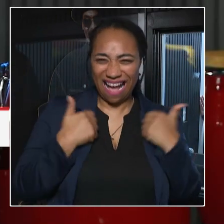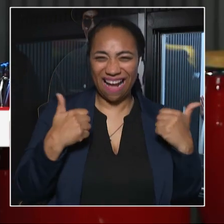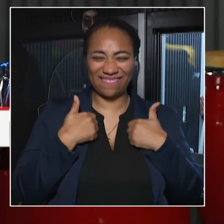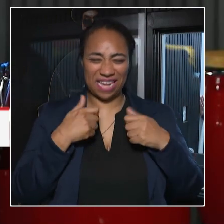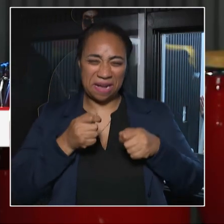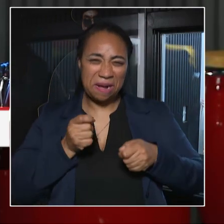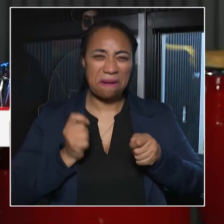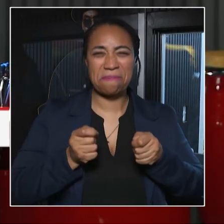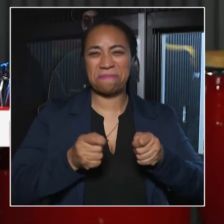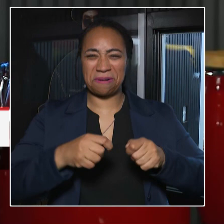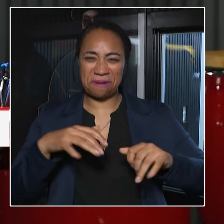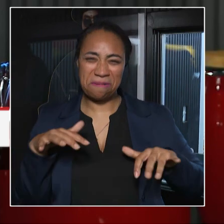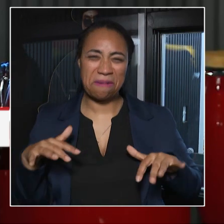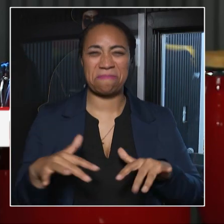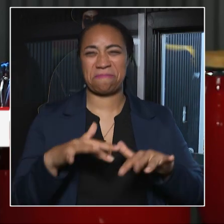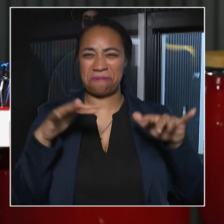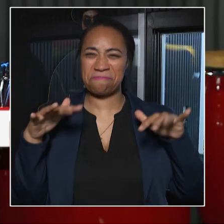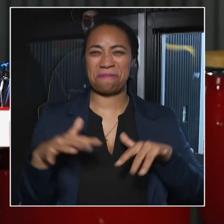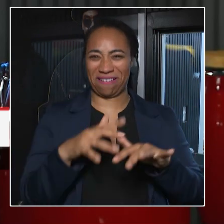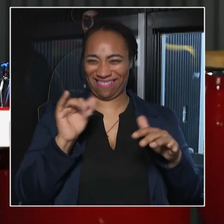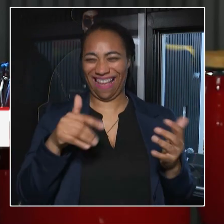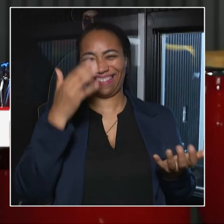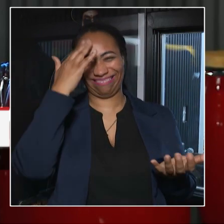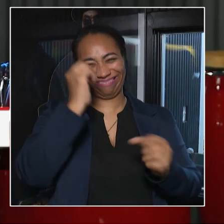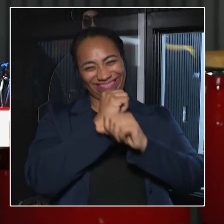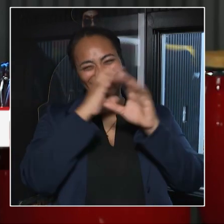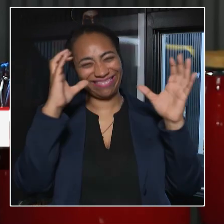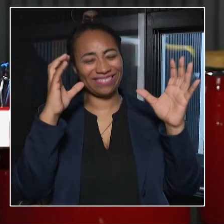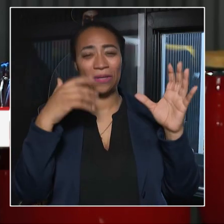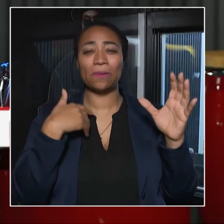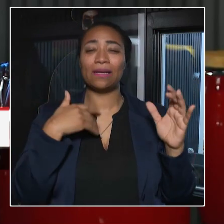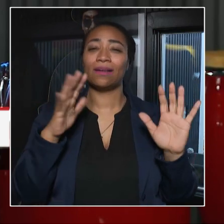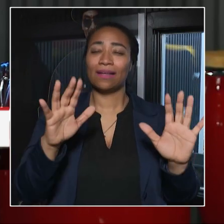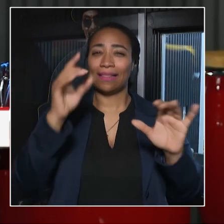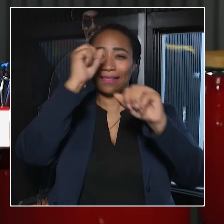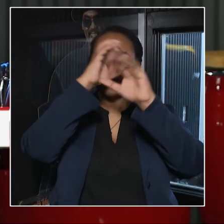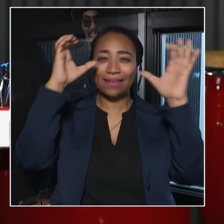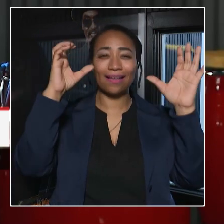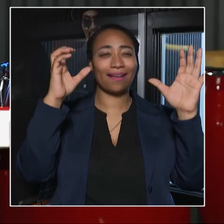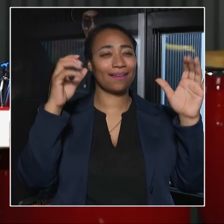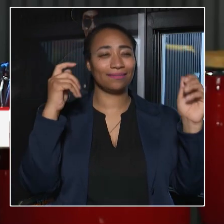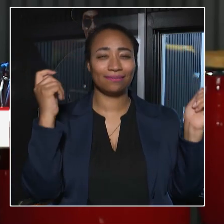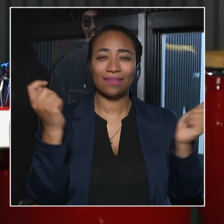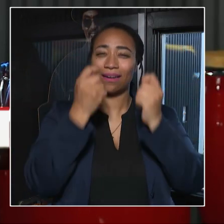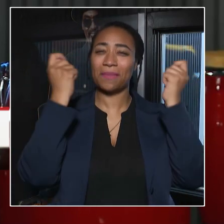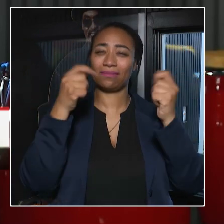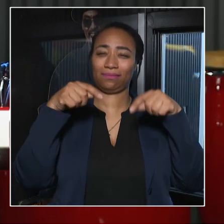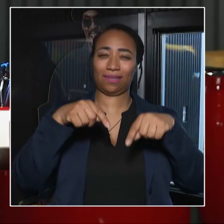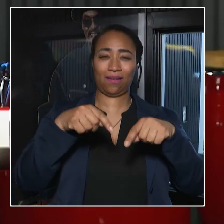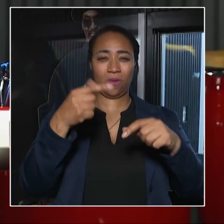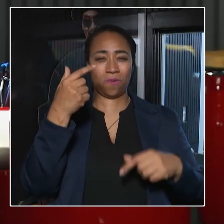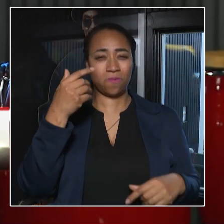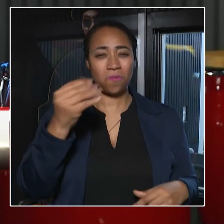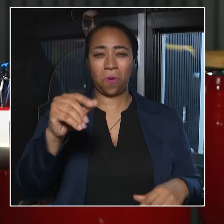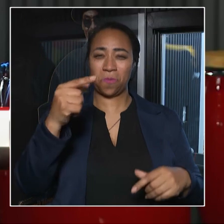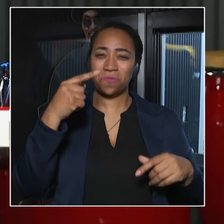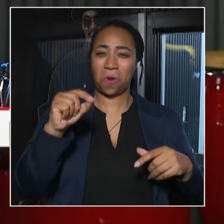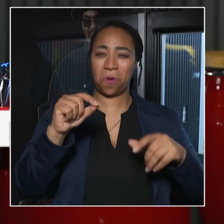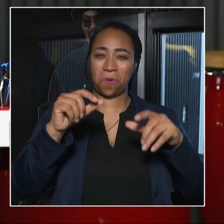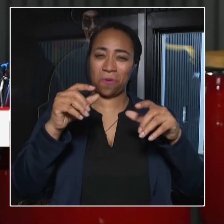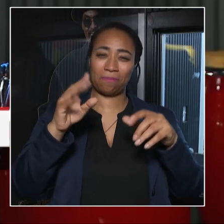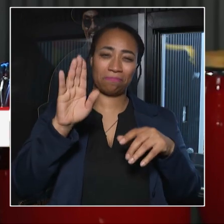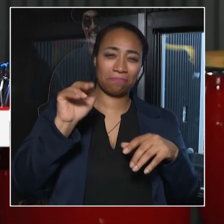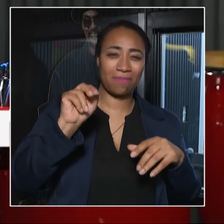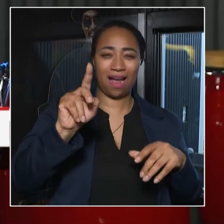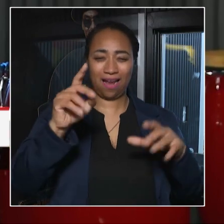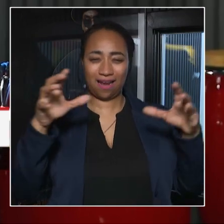where we celebrate the grand opening of the Go-Go Museum. The Go-Go is the official music of Washington, D.C., which was proclaimed by Mayor Bowser